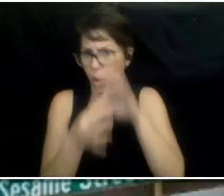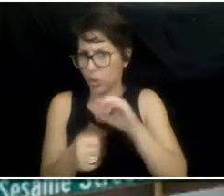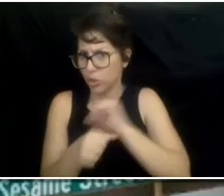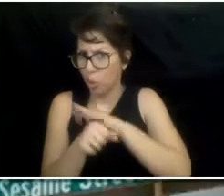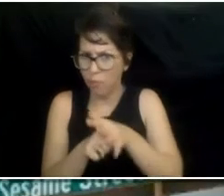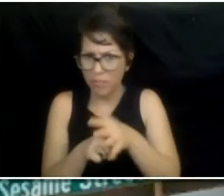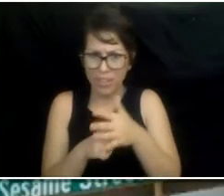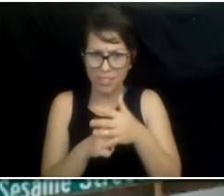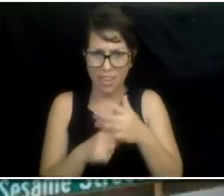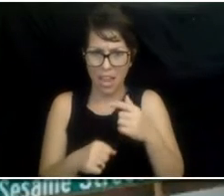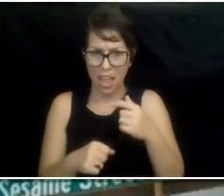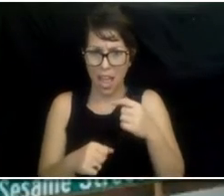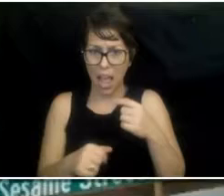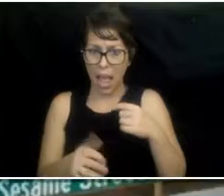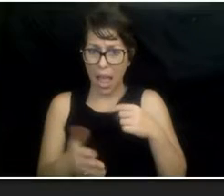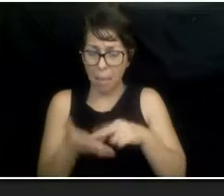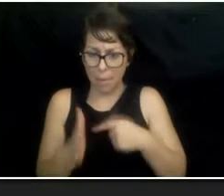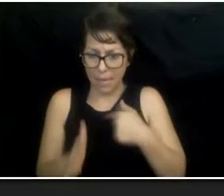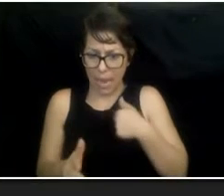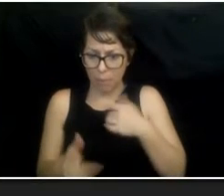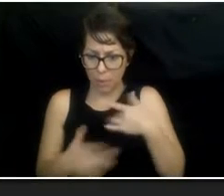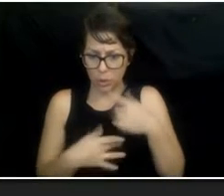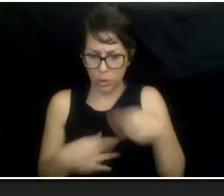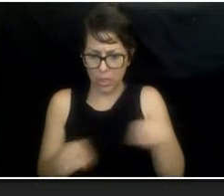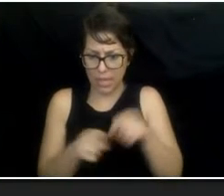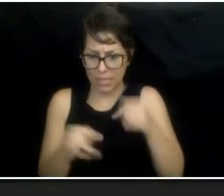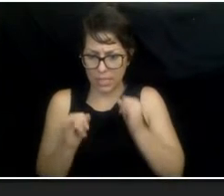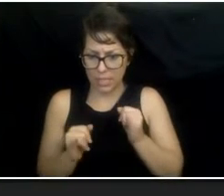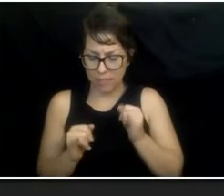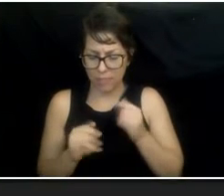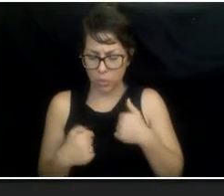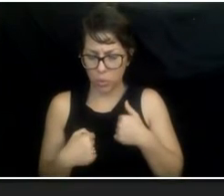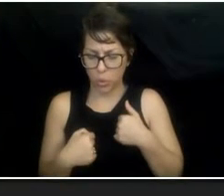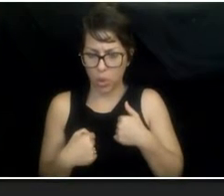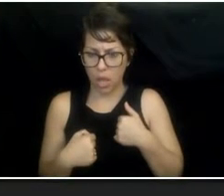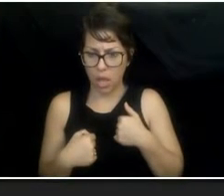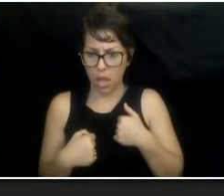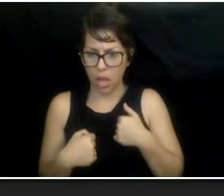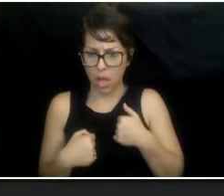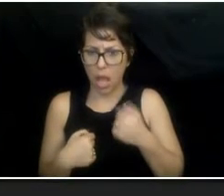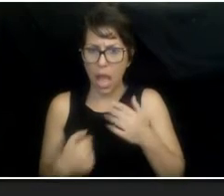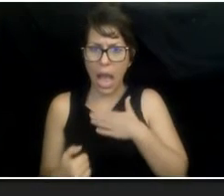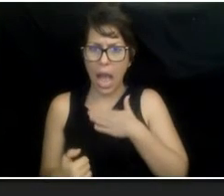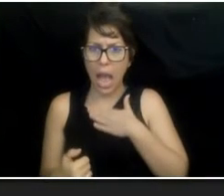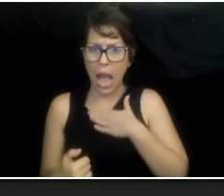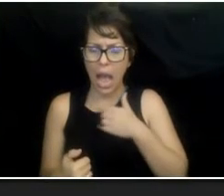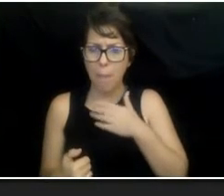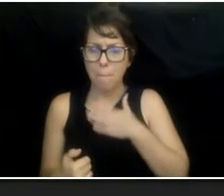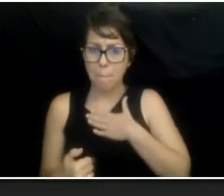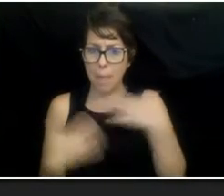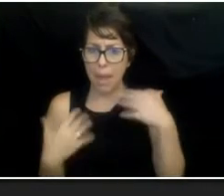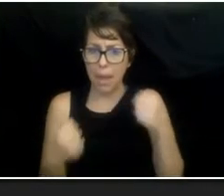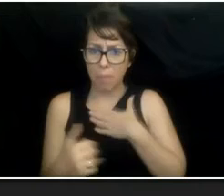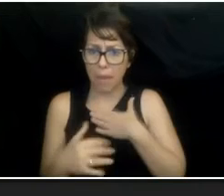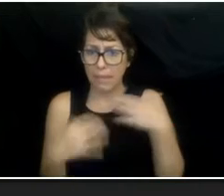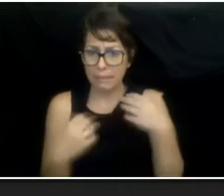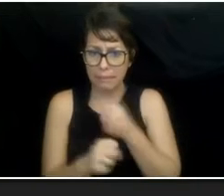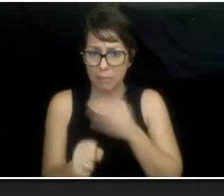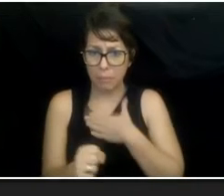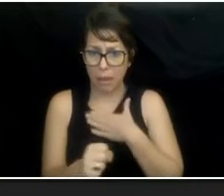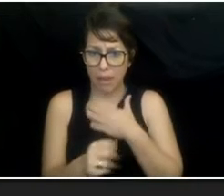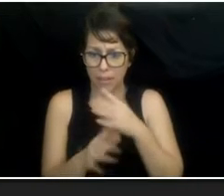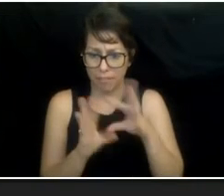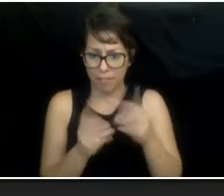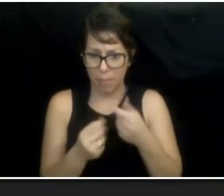shelter that's unknown that I know nothing about what are are the Dynamics in the shelters also